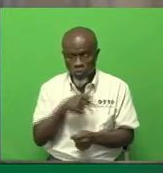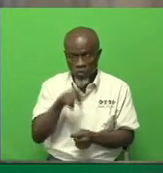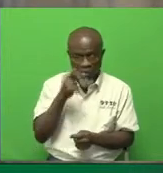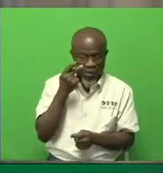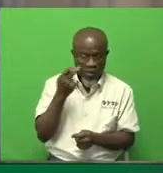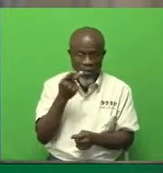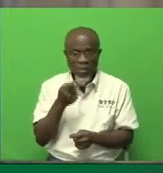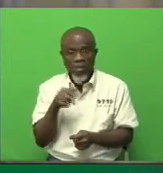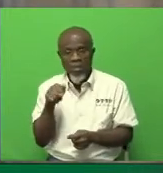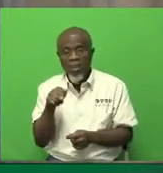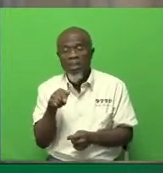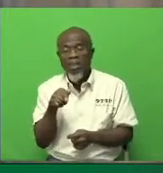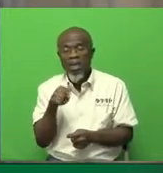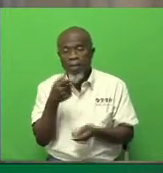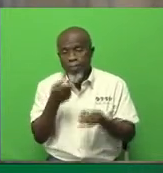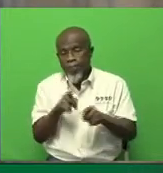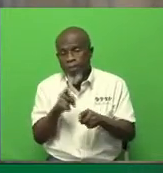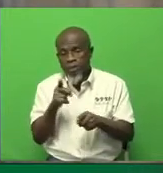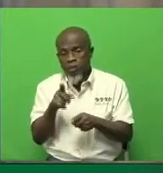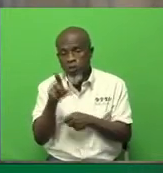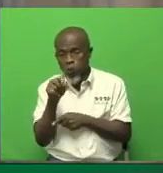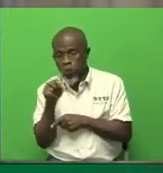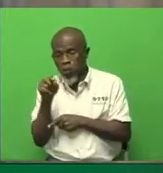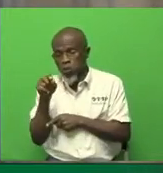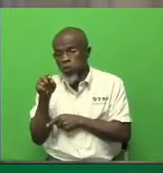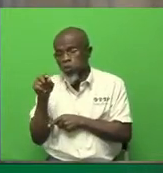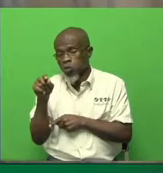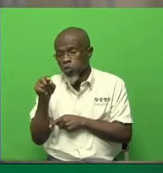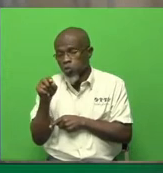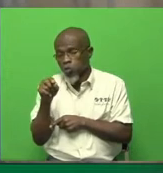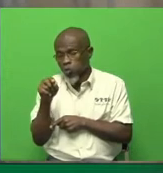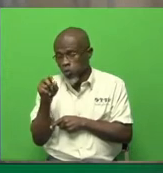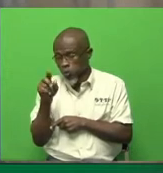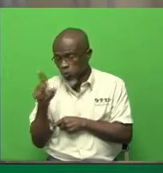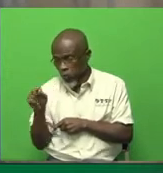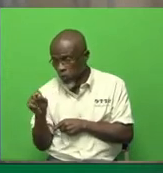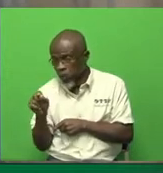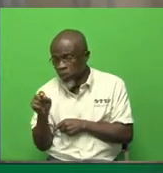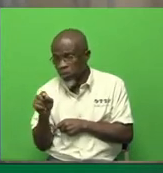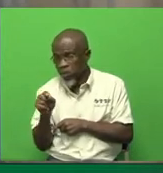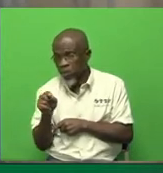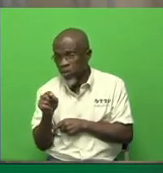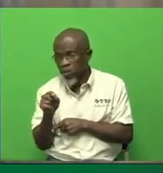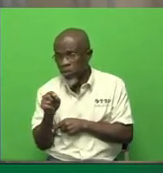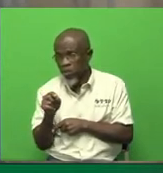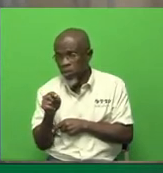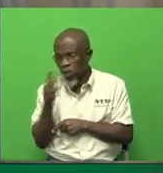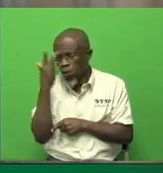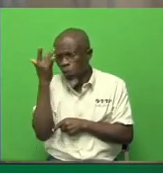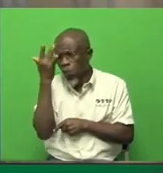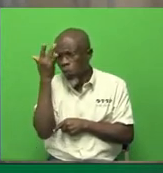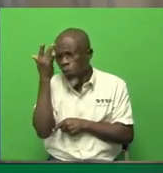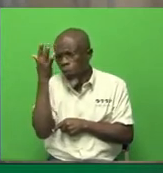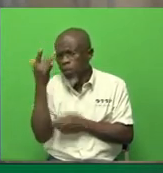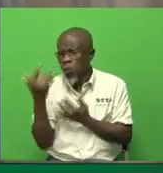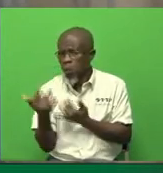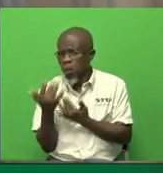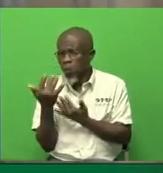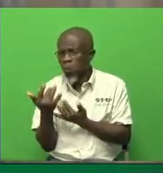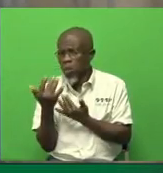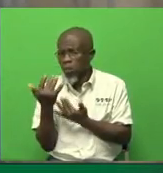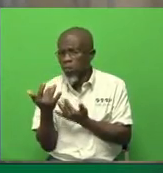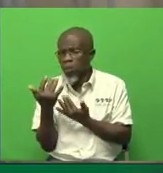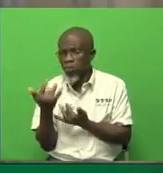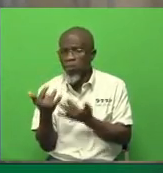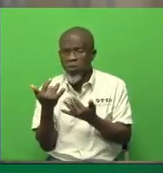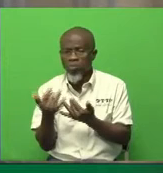manifested now how did we come to this point and why did it take the Prime Minister seven years to